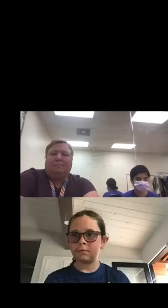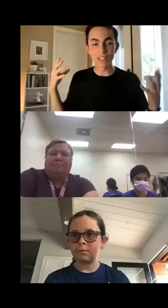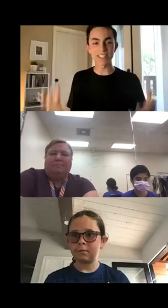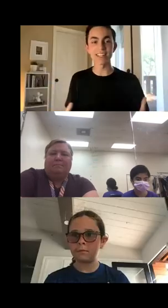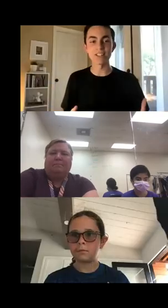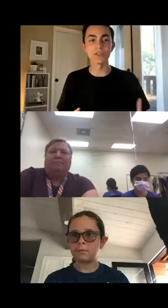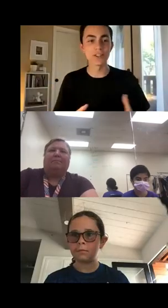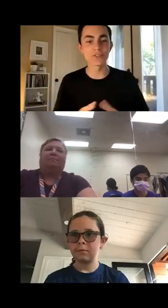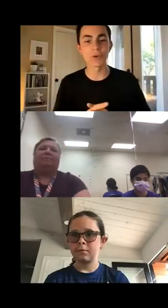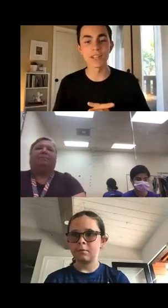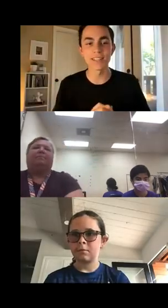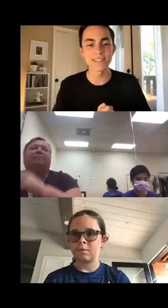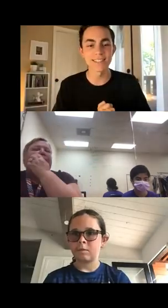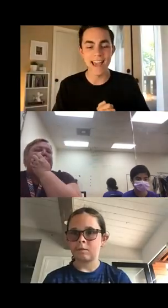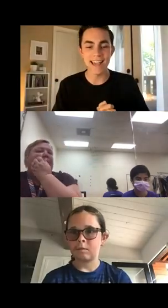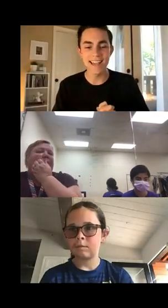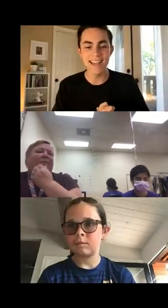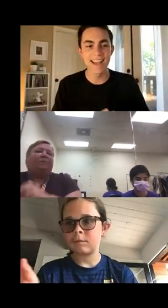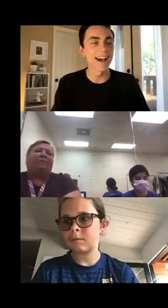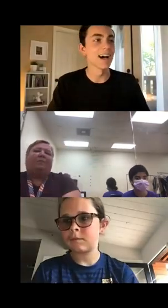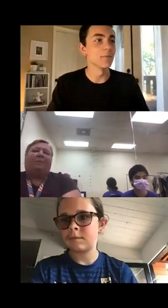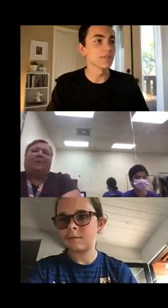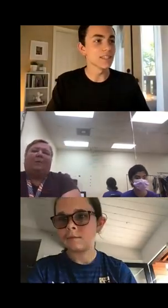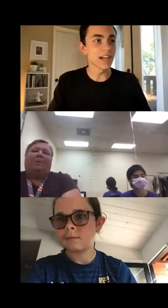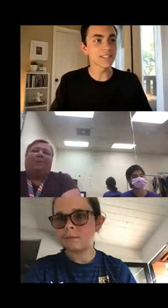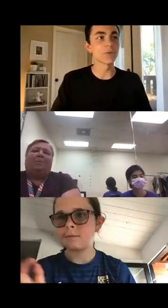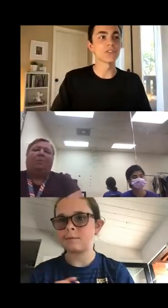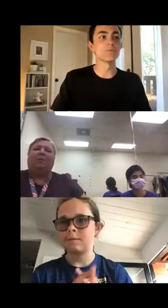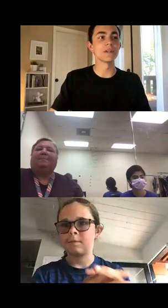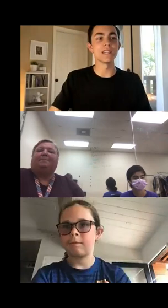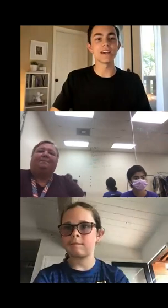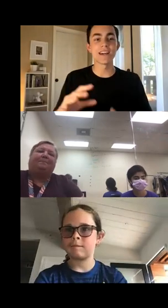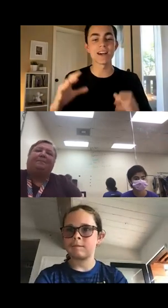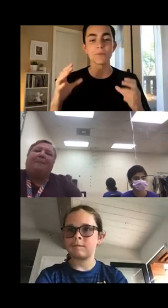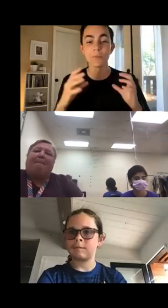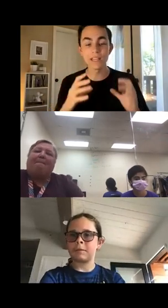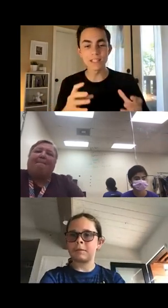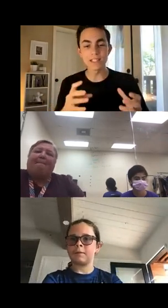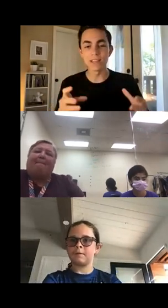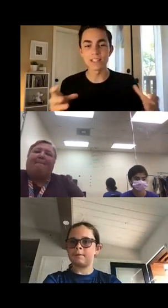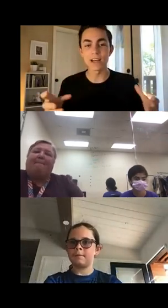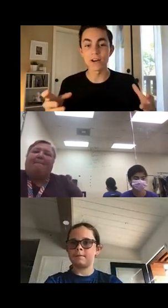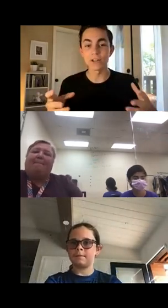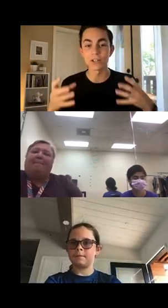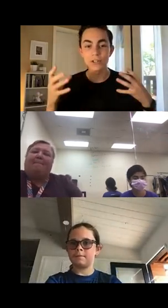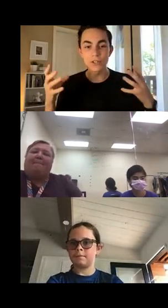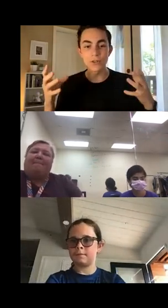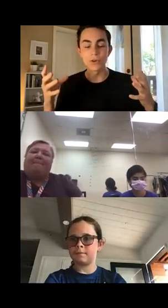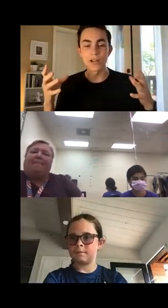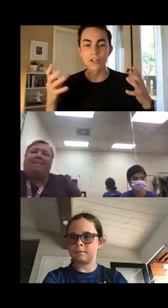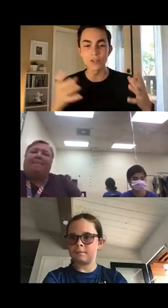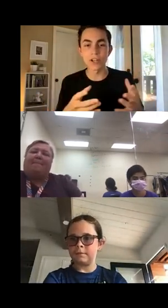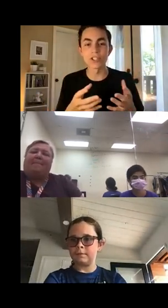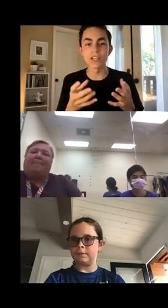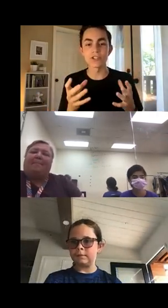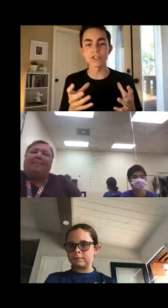I'm really excited that you can join us today. This class is going to be the basics of ASL and then also